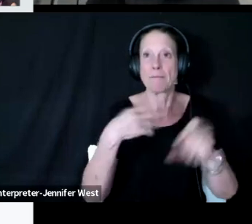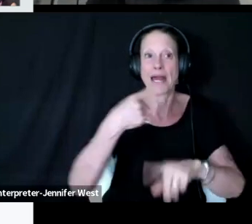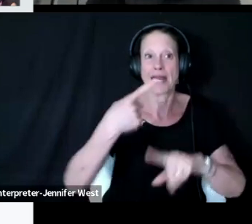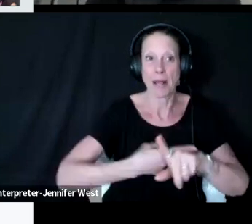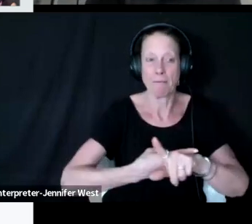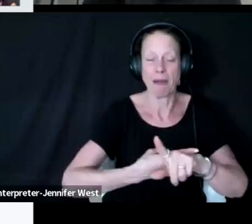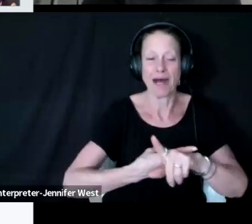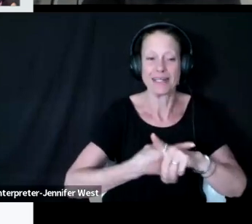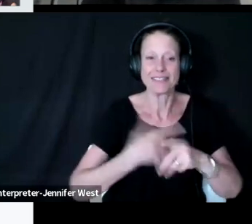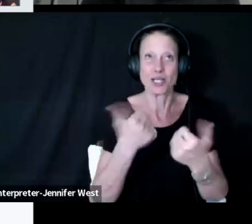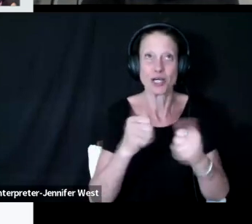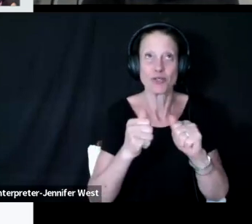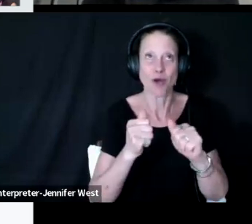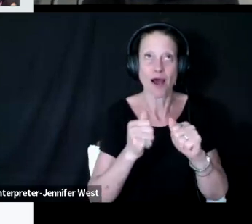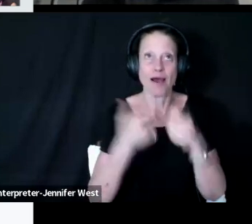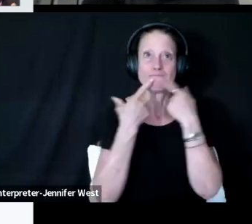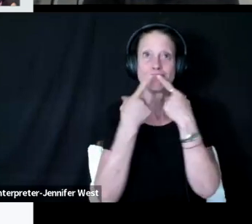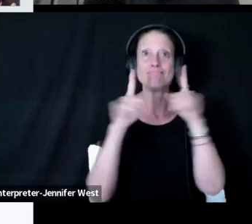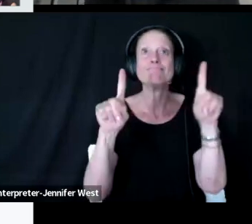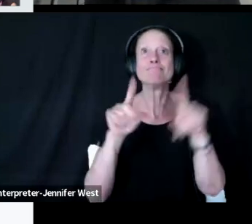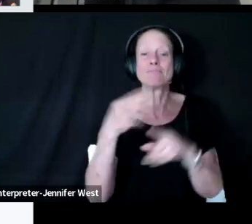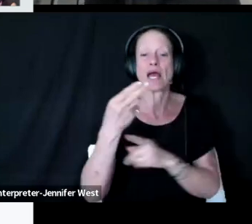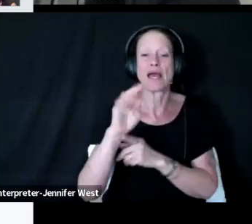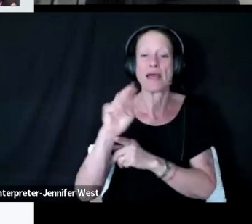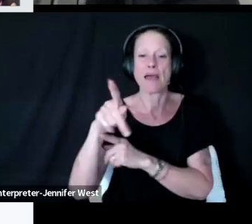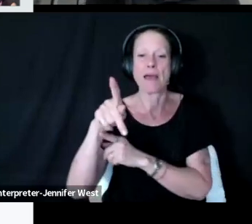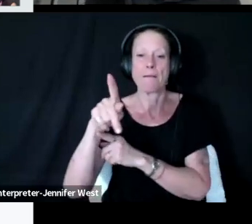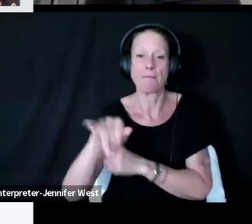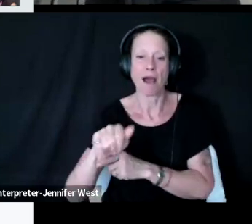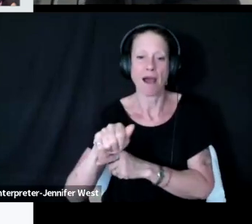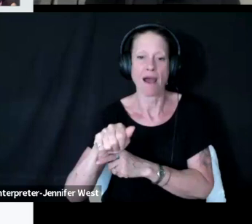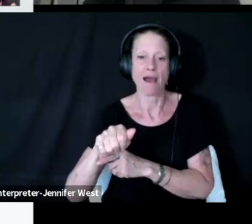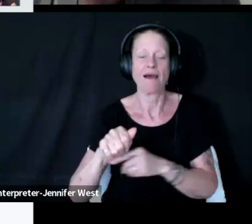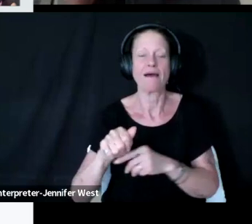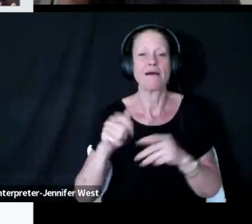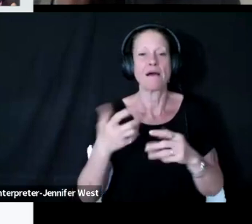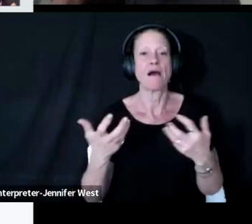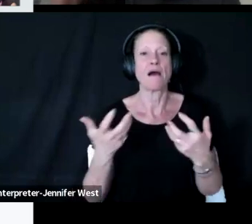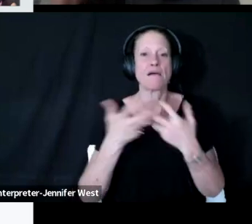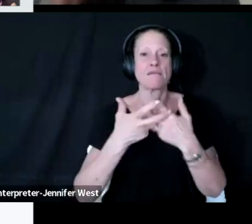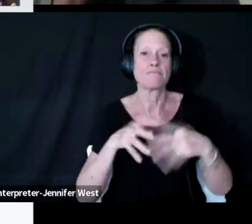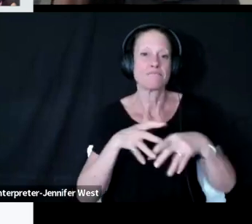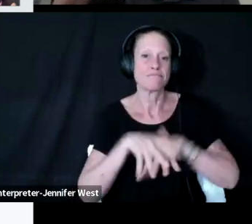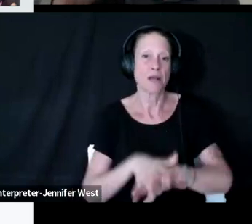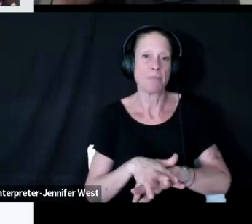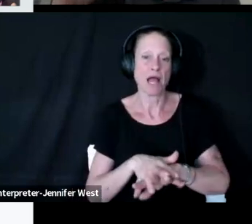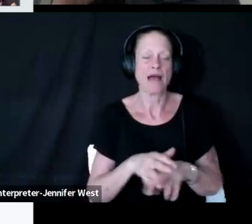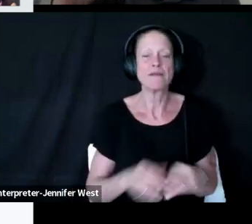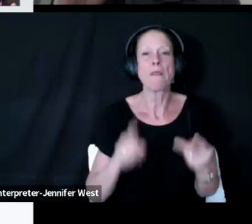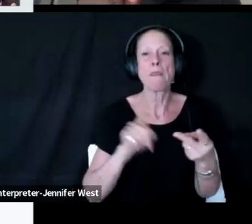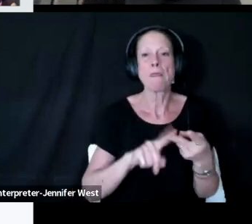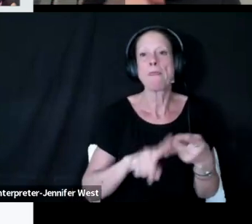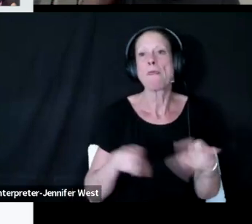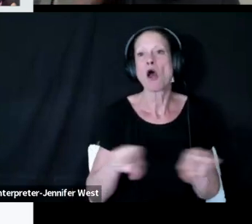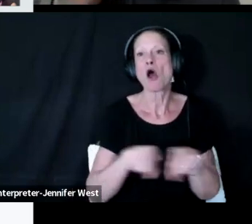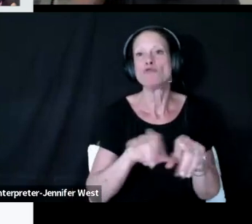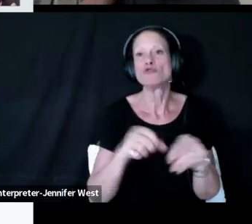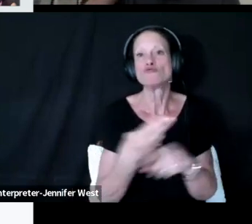ability for you to add a PIN code. So just like your bank